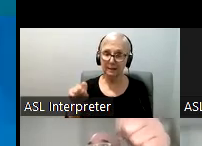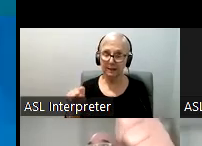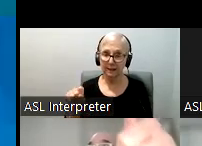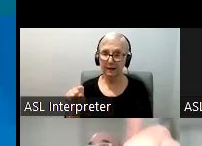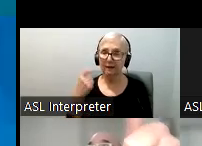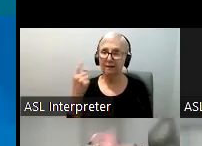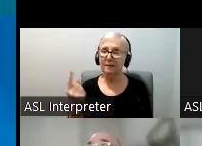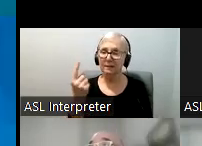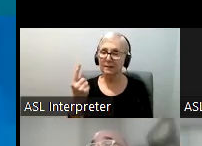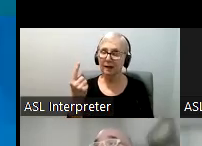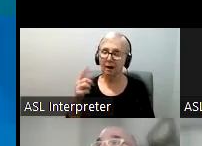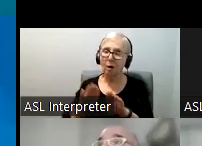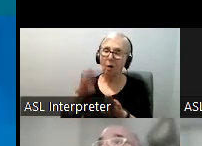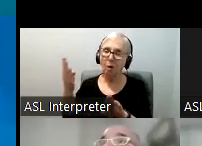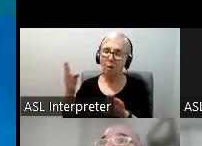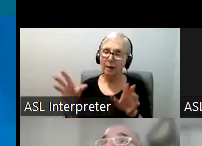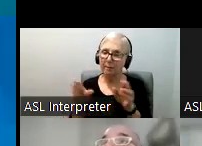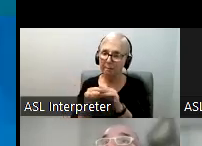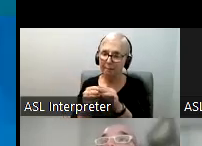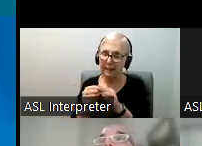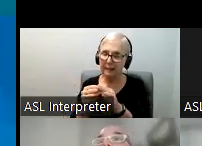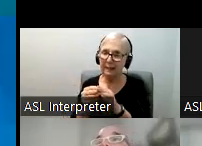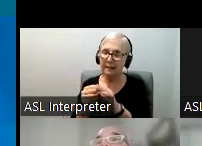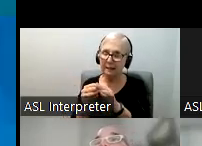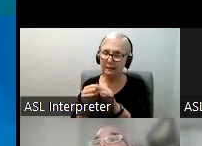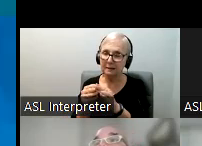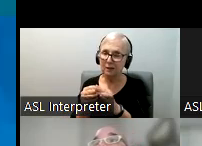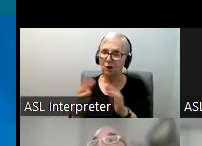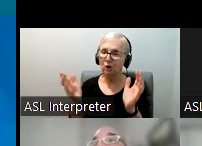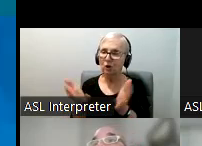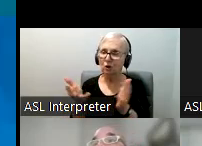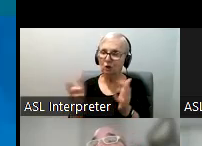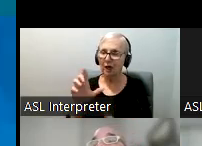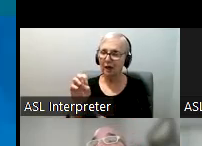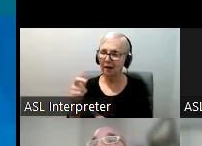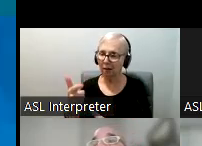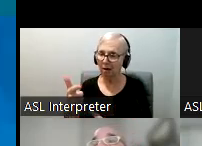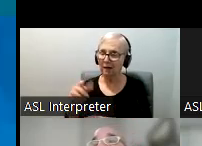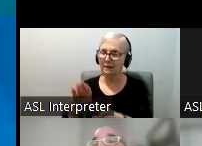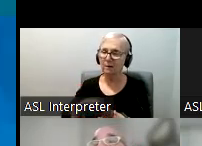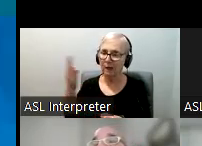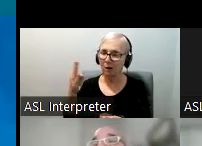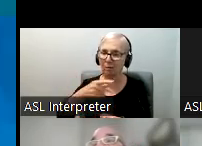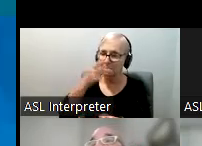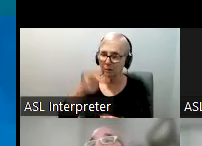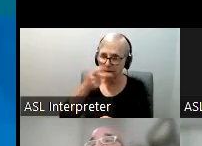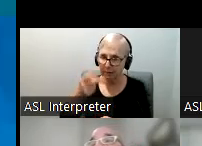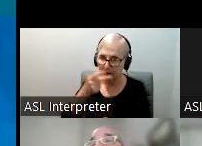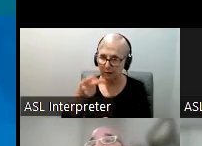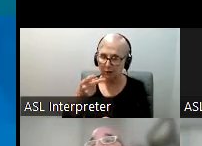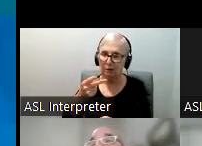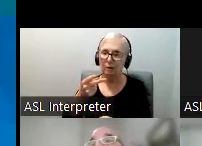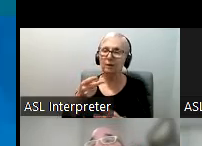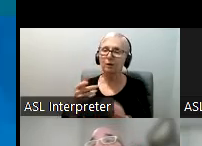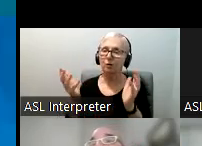somebody looking into the open meetings law because your chat log has to be open to the public and it's not. You all are chronically talking